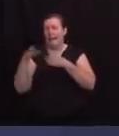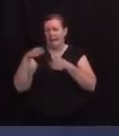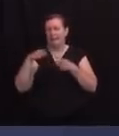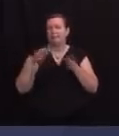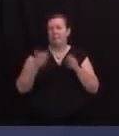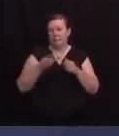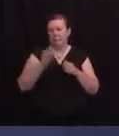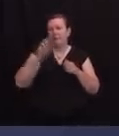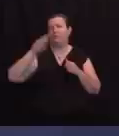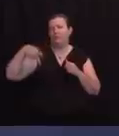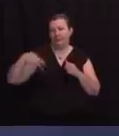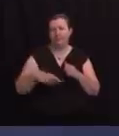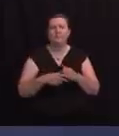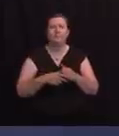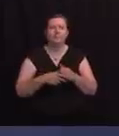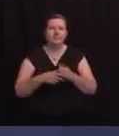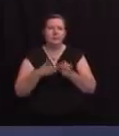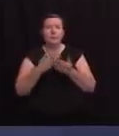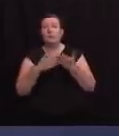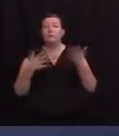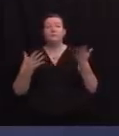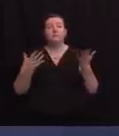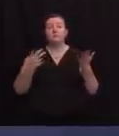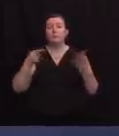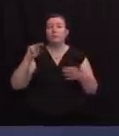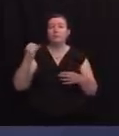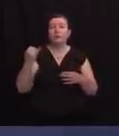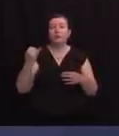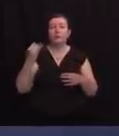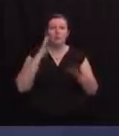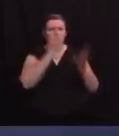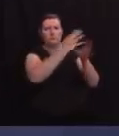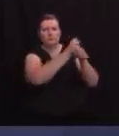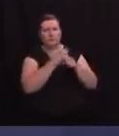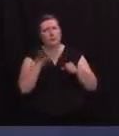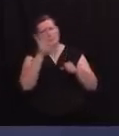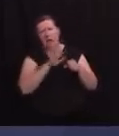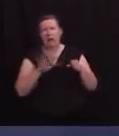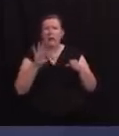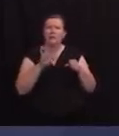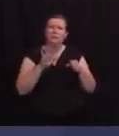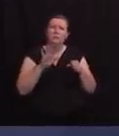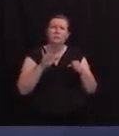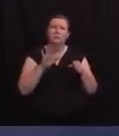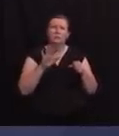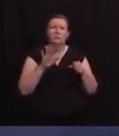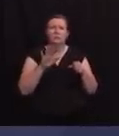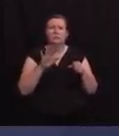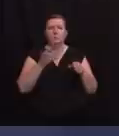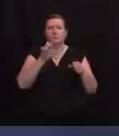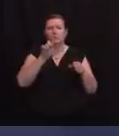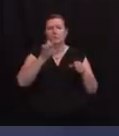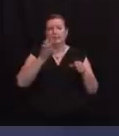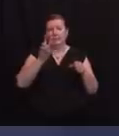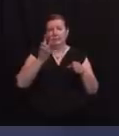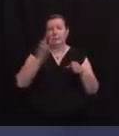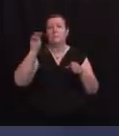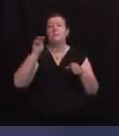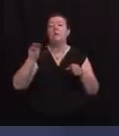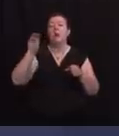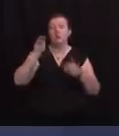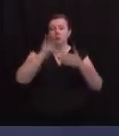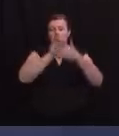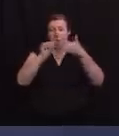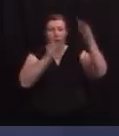award, New Jersey will receive a total of approximately $26 million over